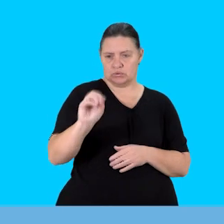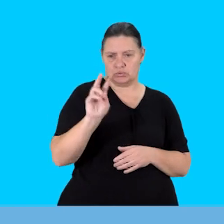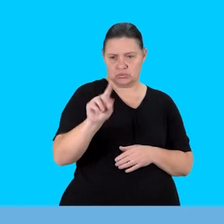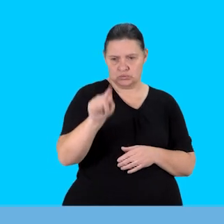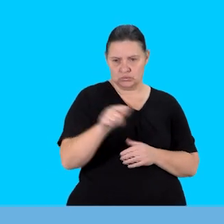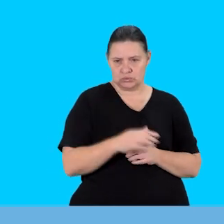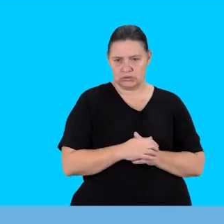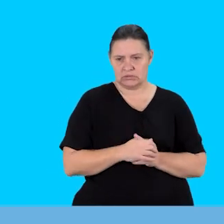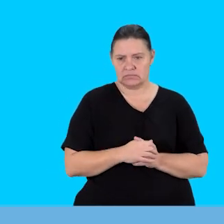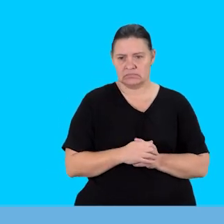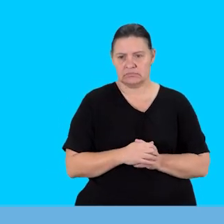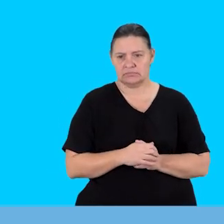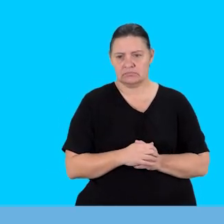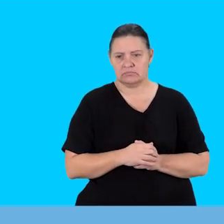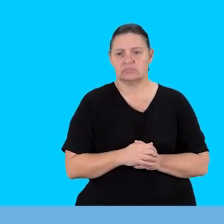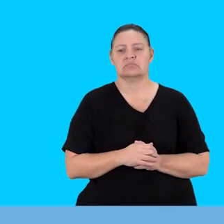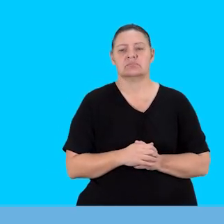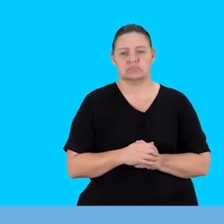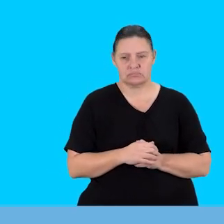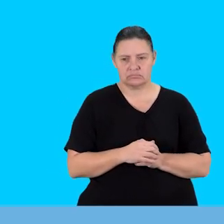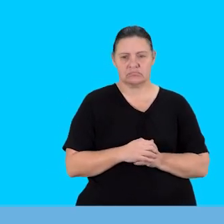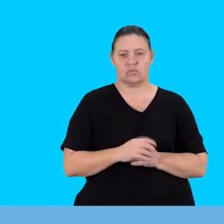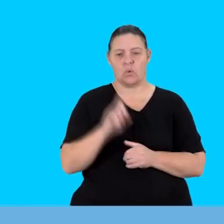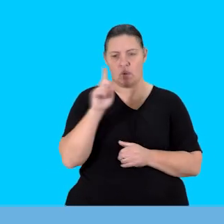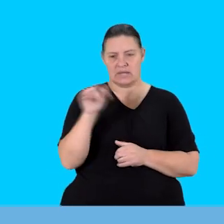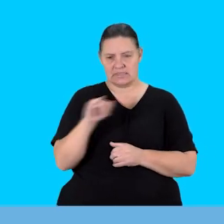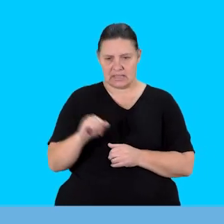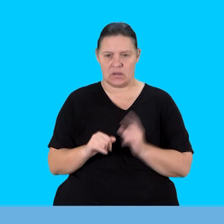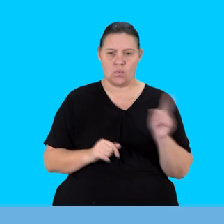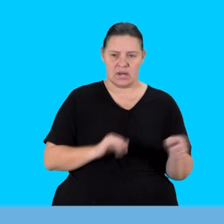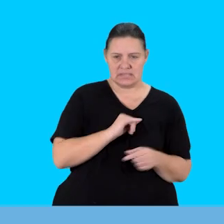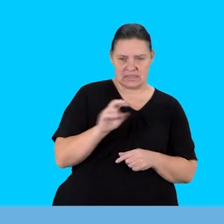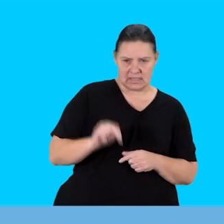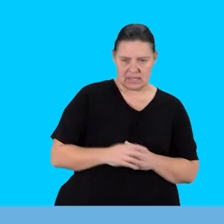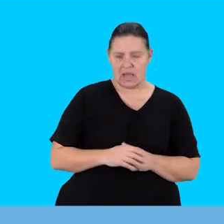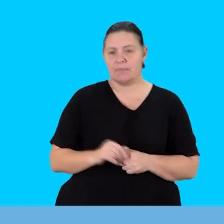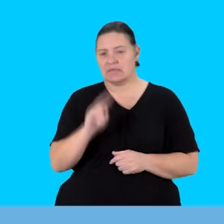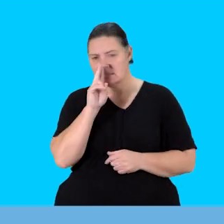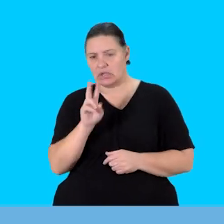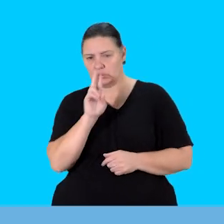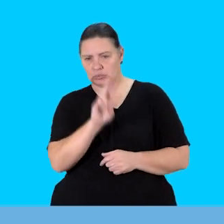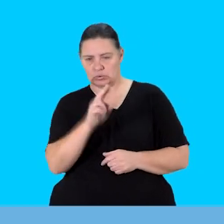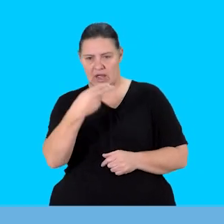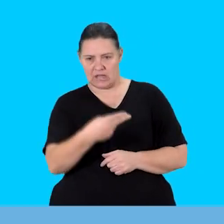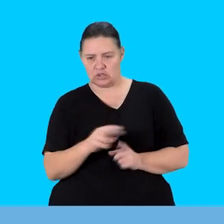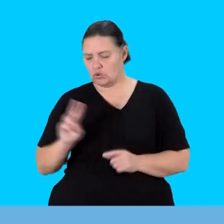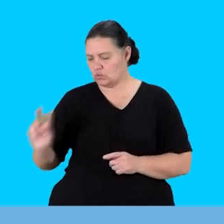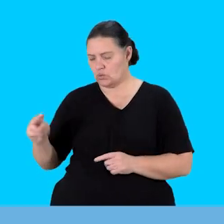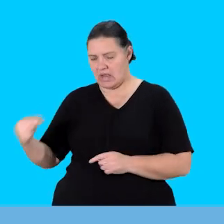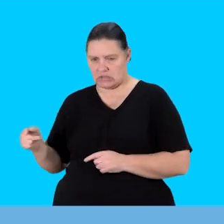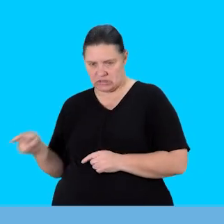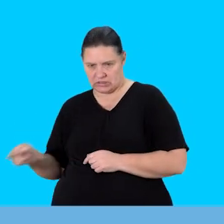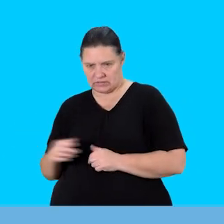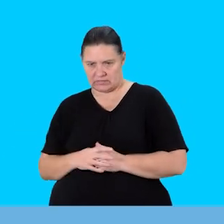2 here, I see 1 zinc, 1 zinc. I also see 2